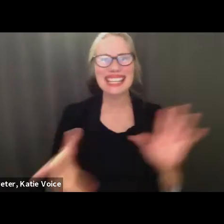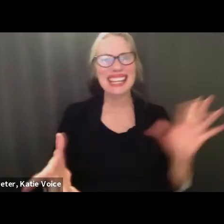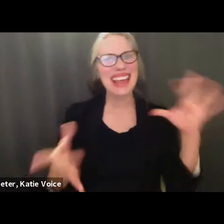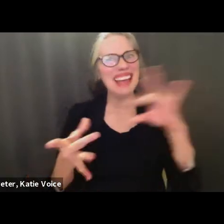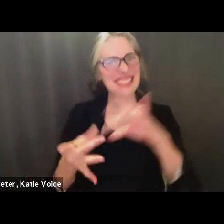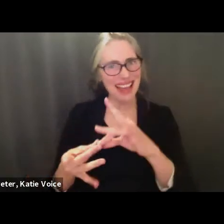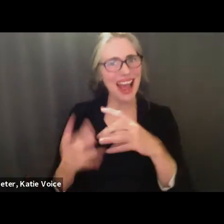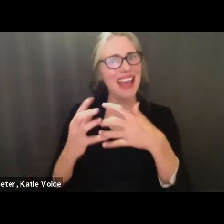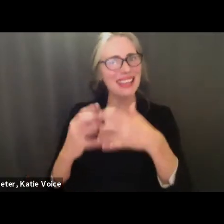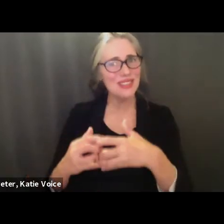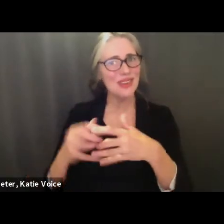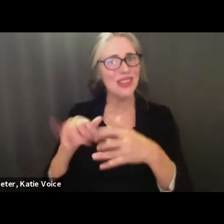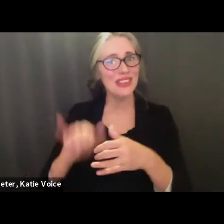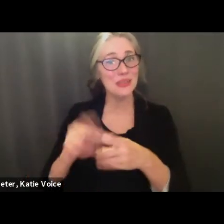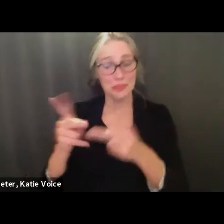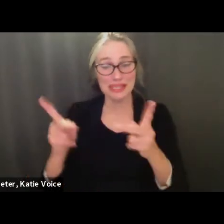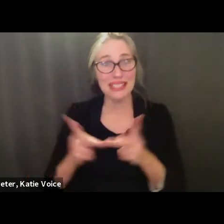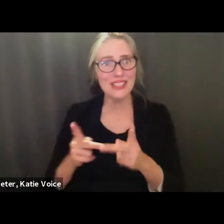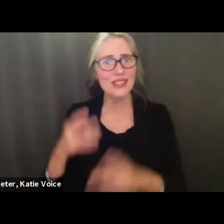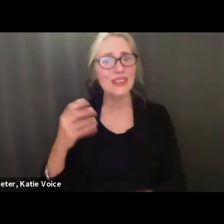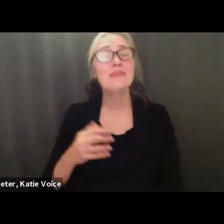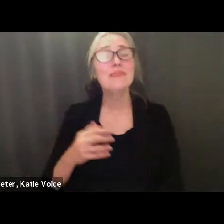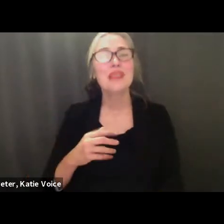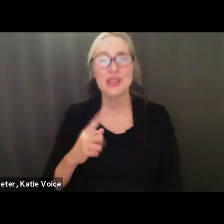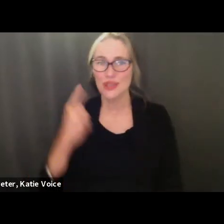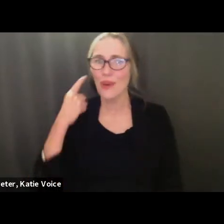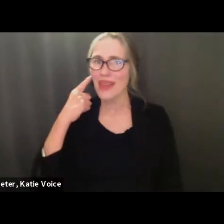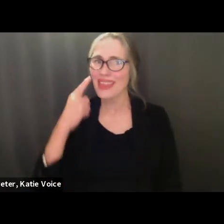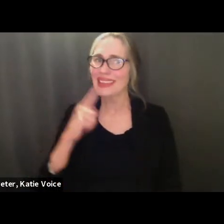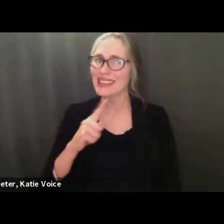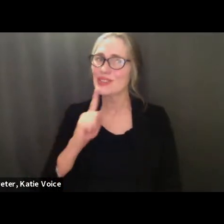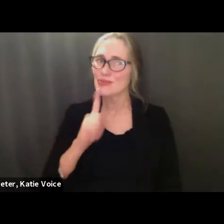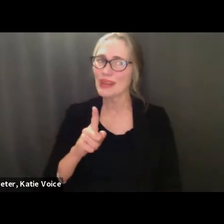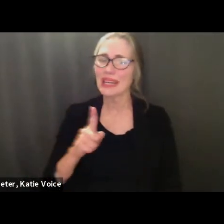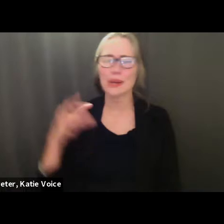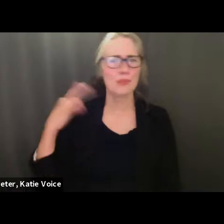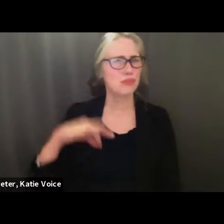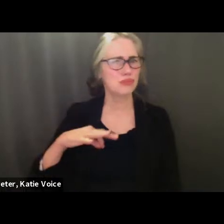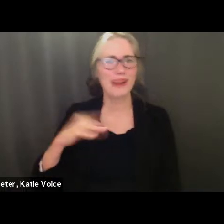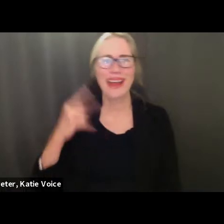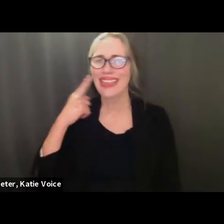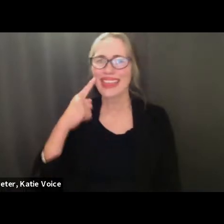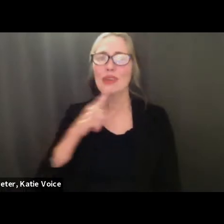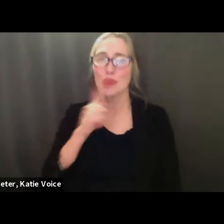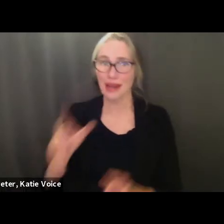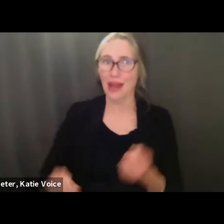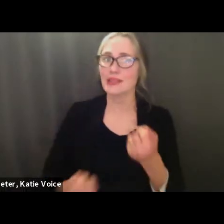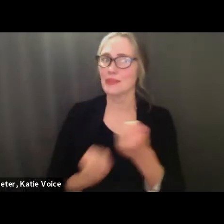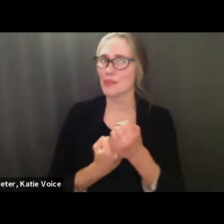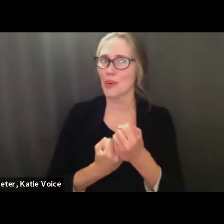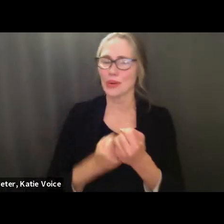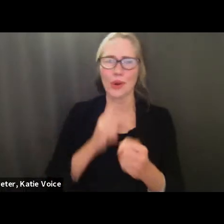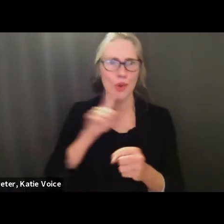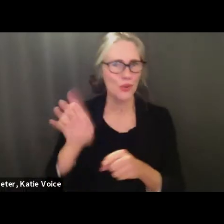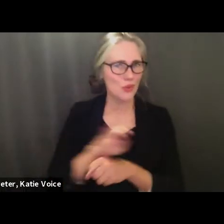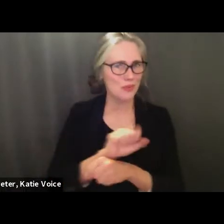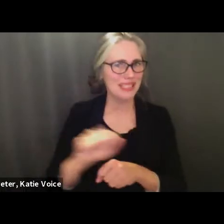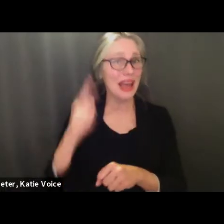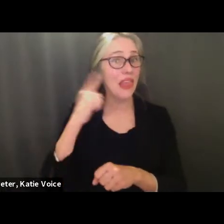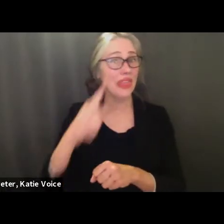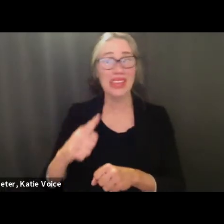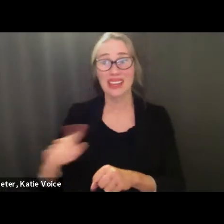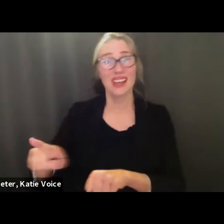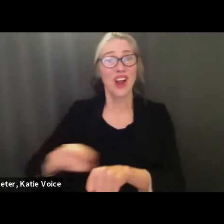with this position. So certainly this has my full support, and it's long overdue, but it's perfect.